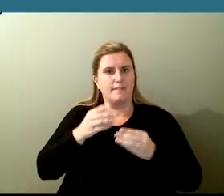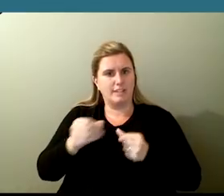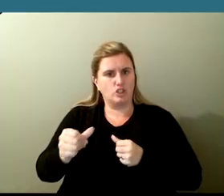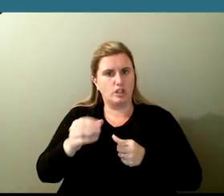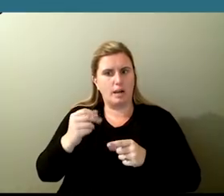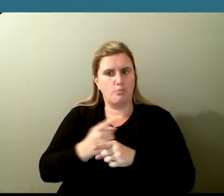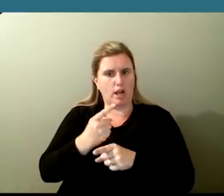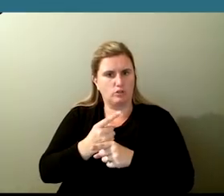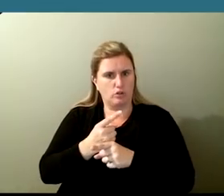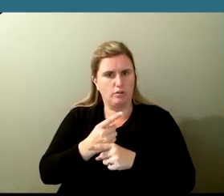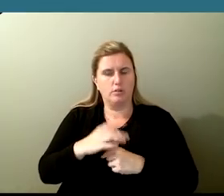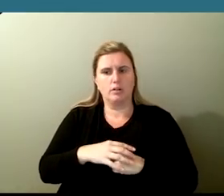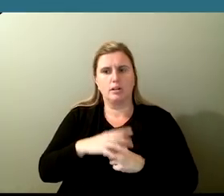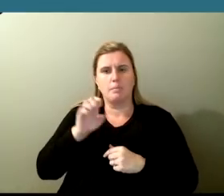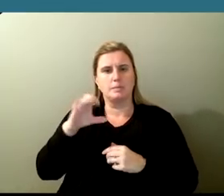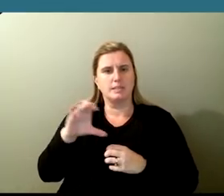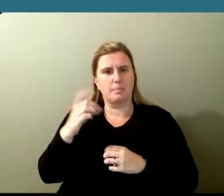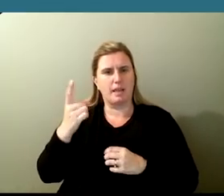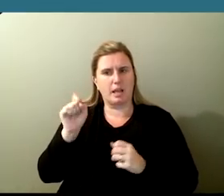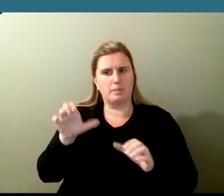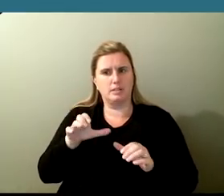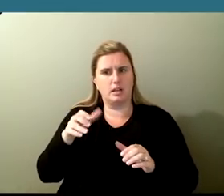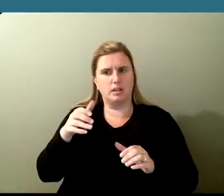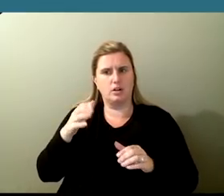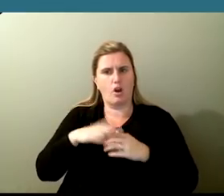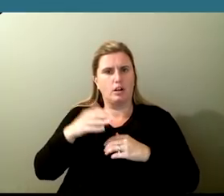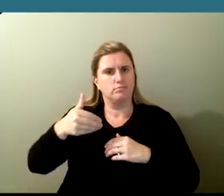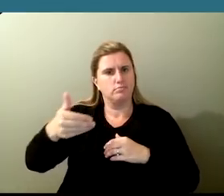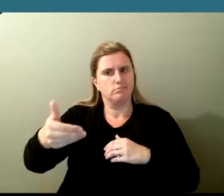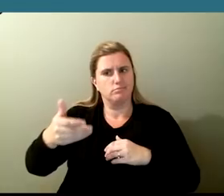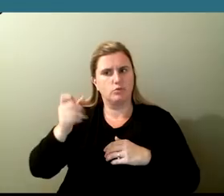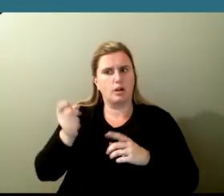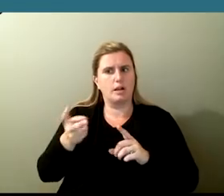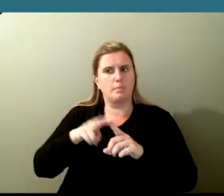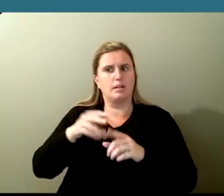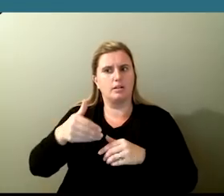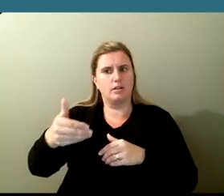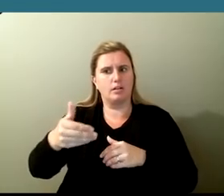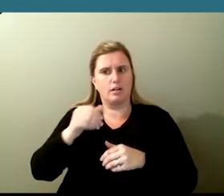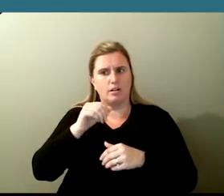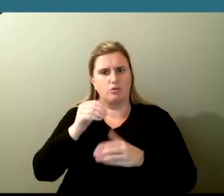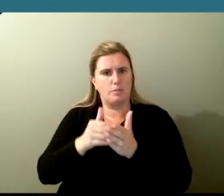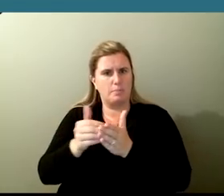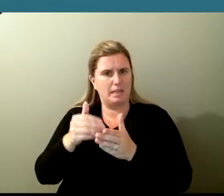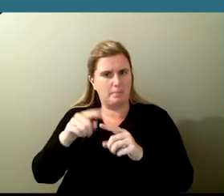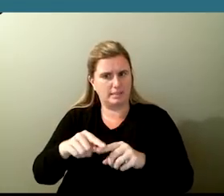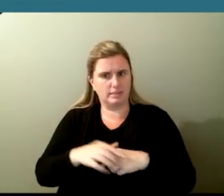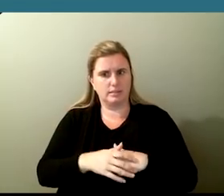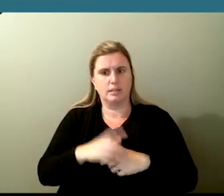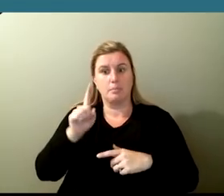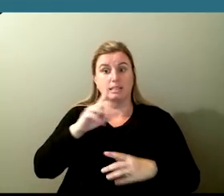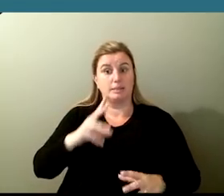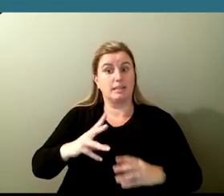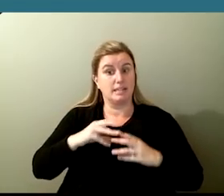It must be something that can be done on a repeated basis or can be implemented on a repeated basis. It must be